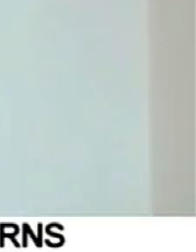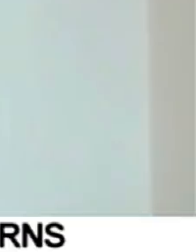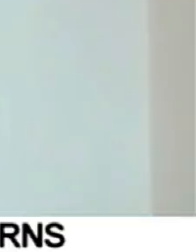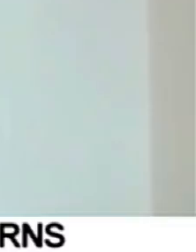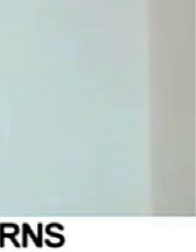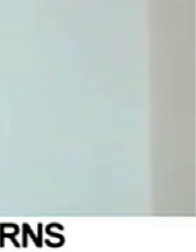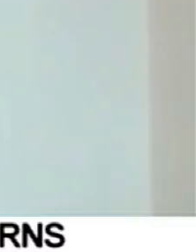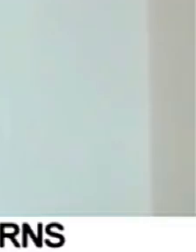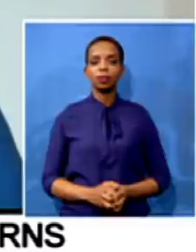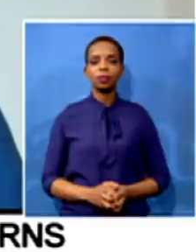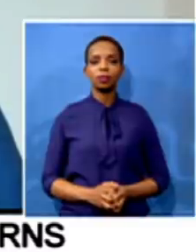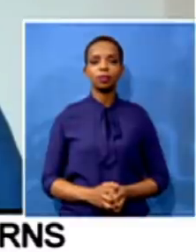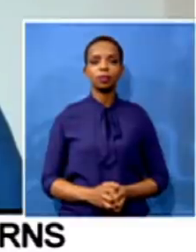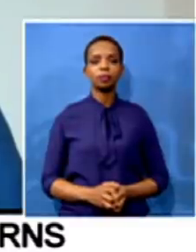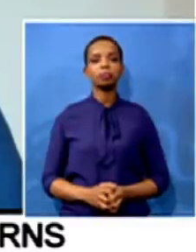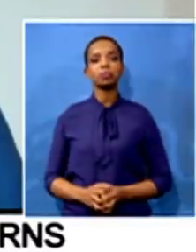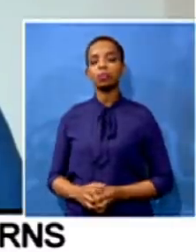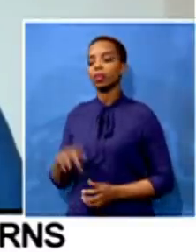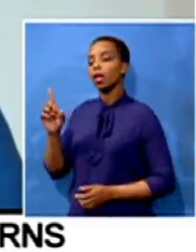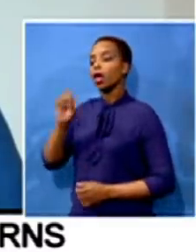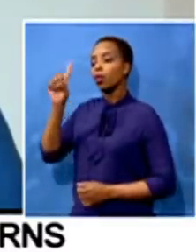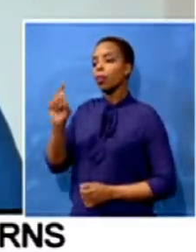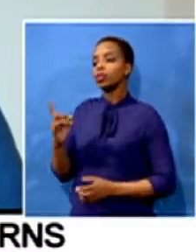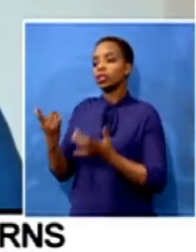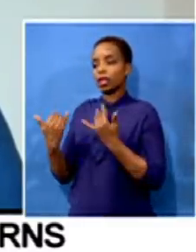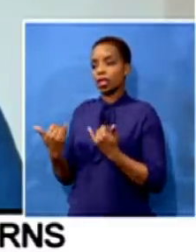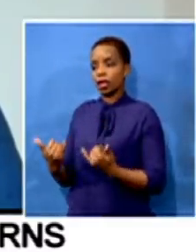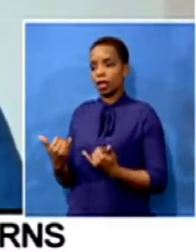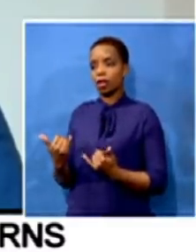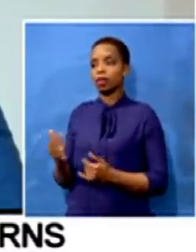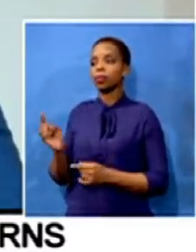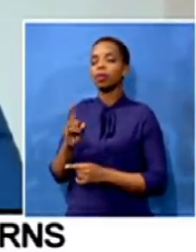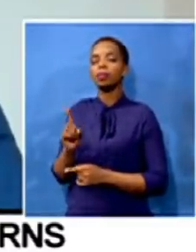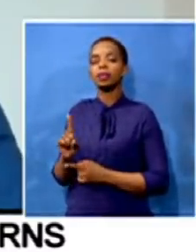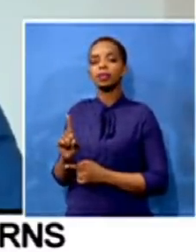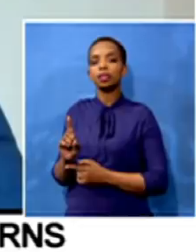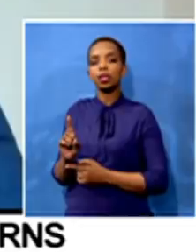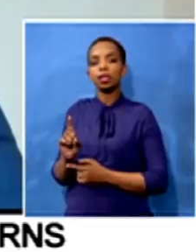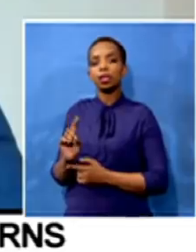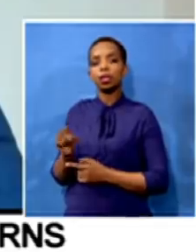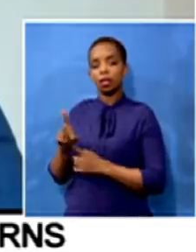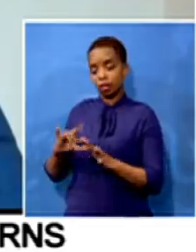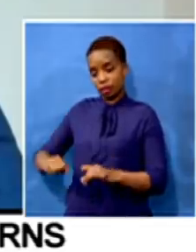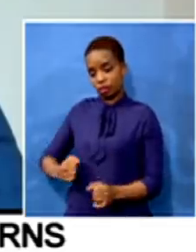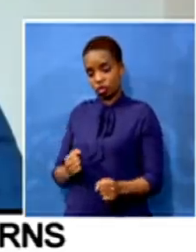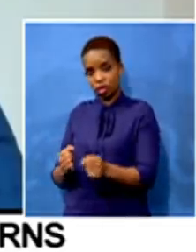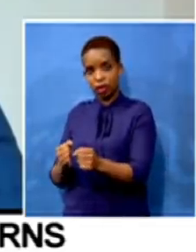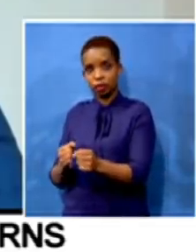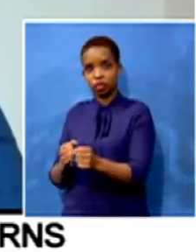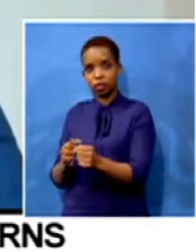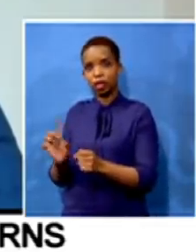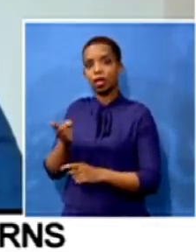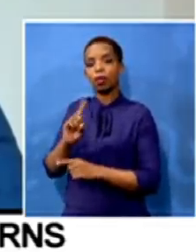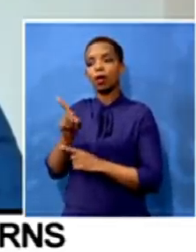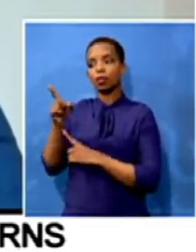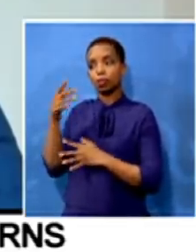lose. And the question then becomes, Dr. Nyati, whether whatever strategy it is that you eventually